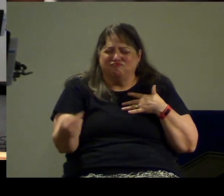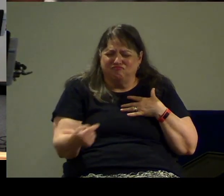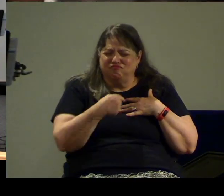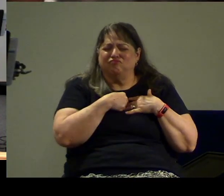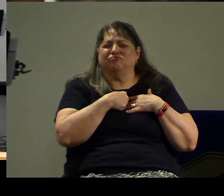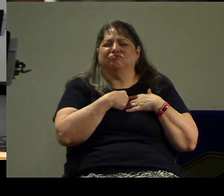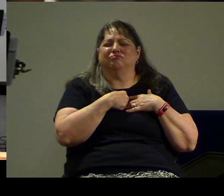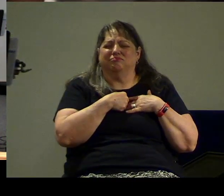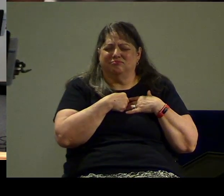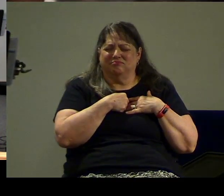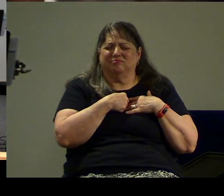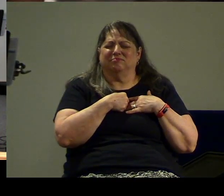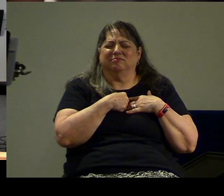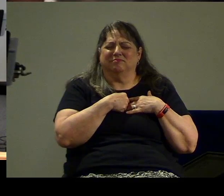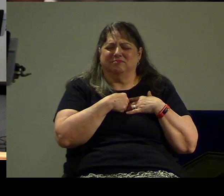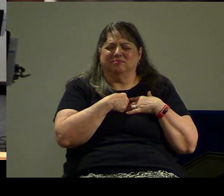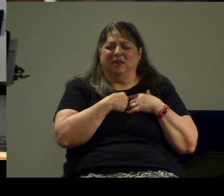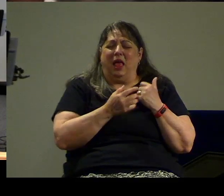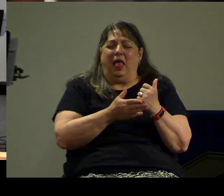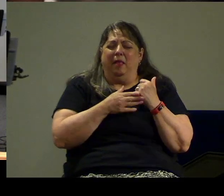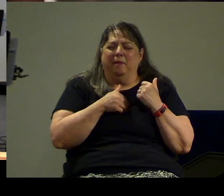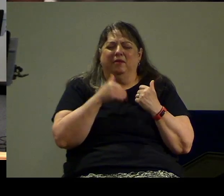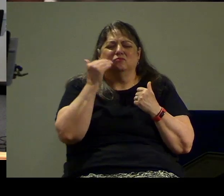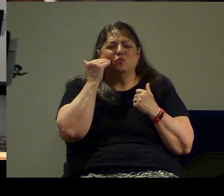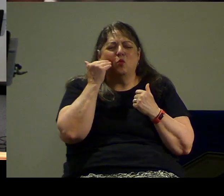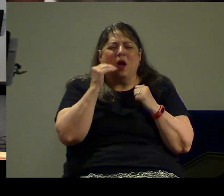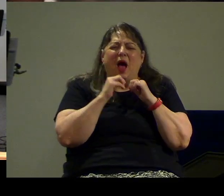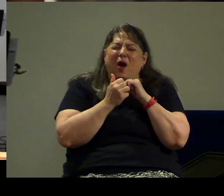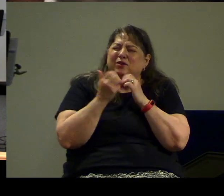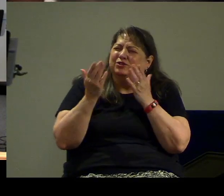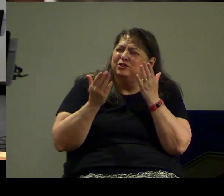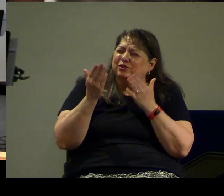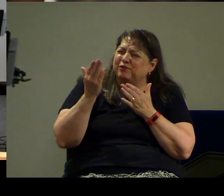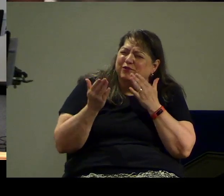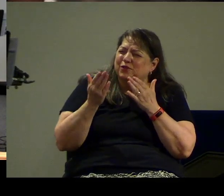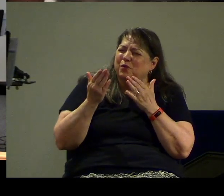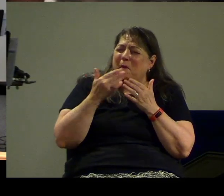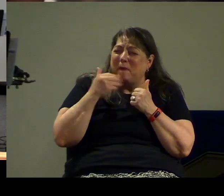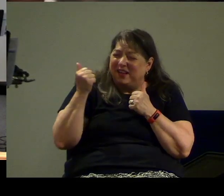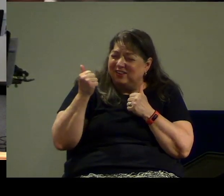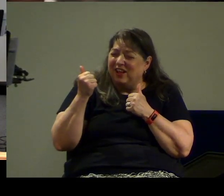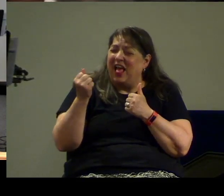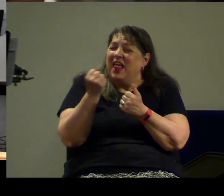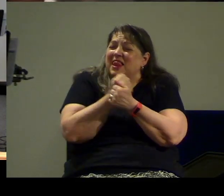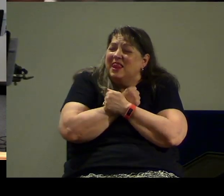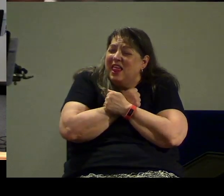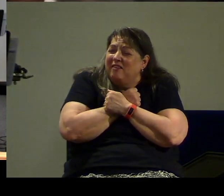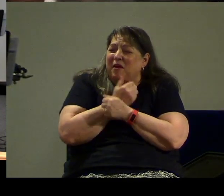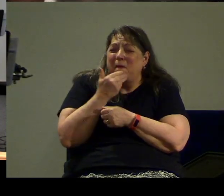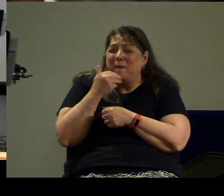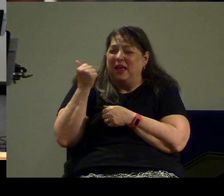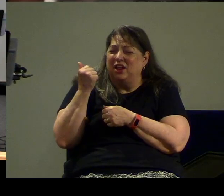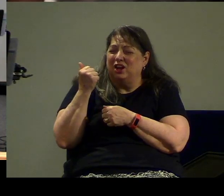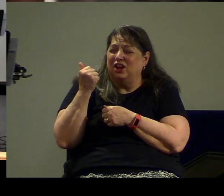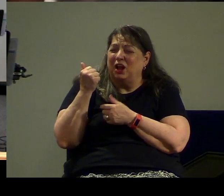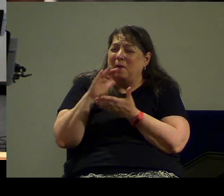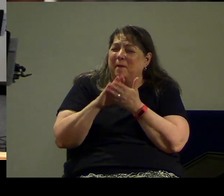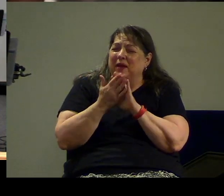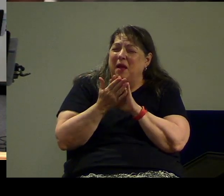that they will help us to know how to serve you better and love you better and be more like the people that you want us to